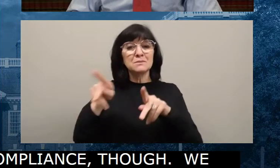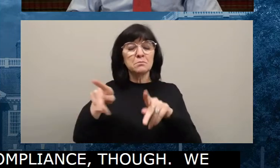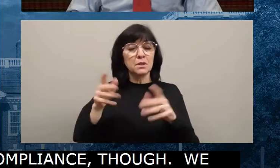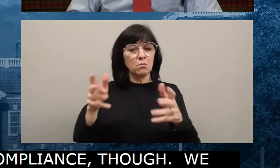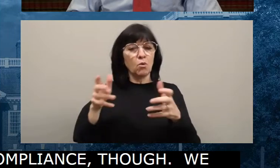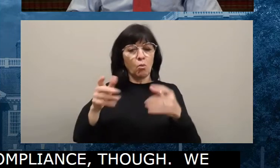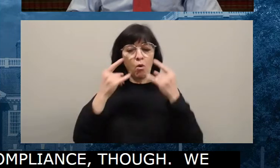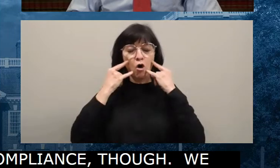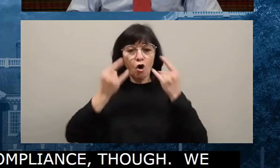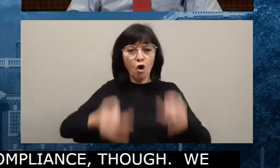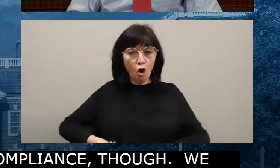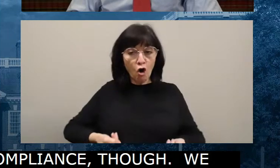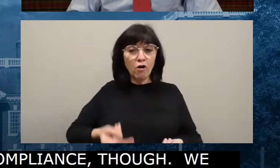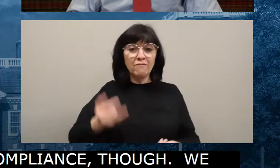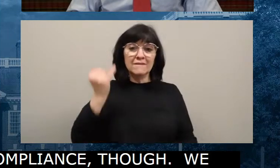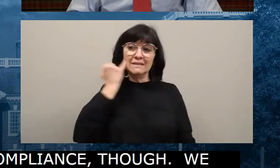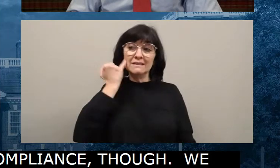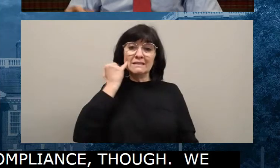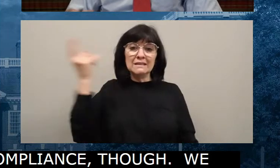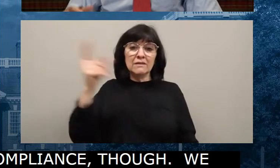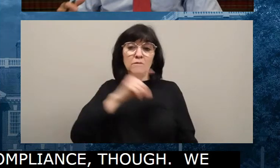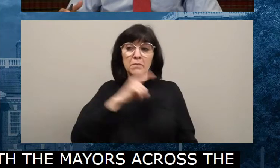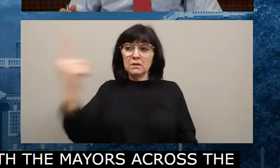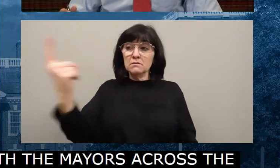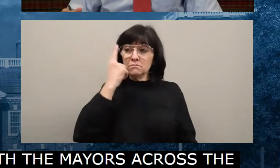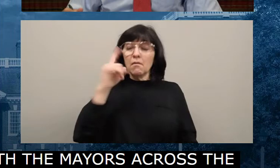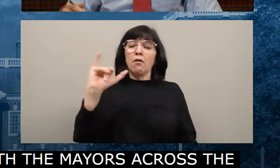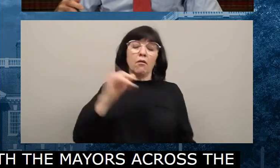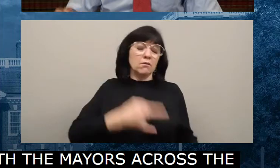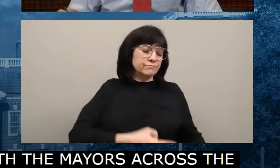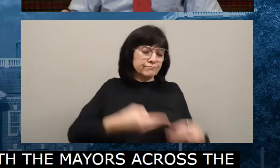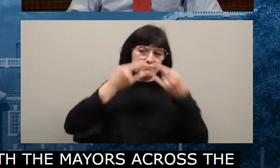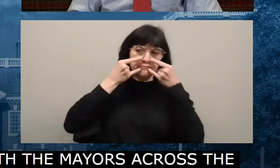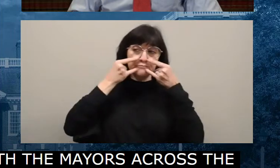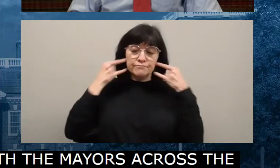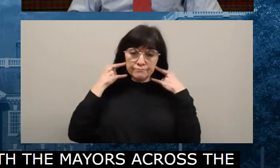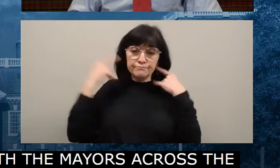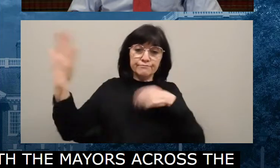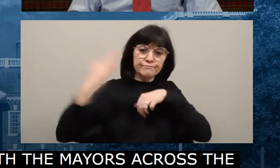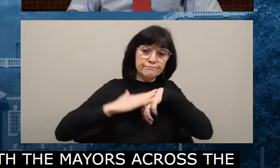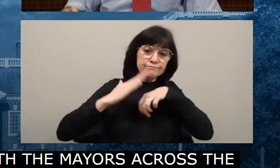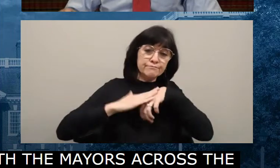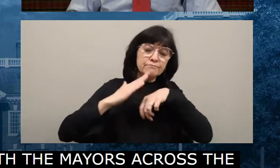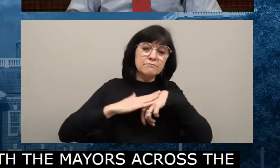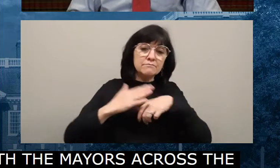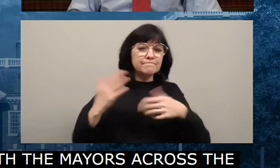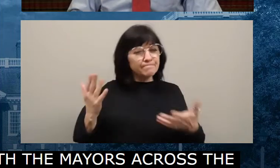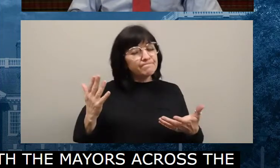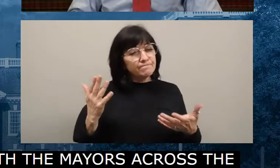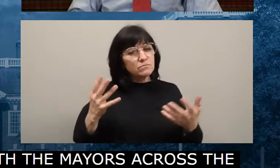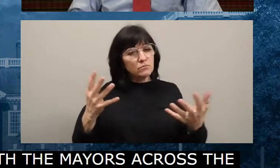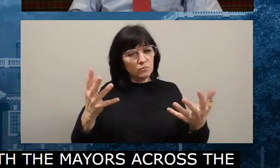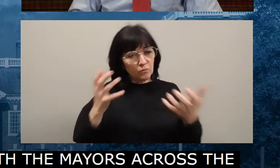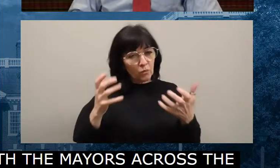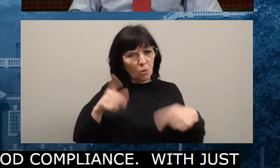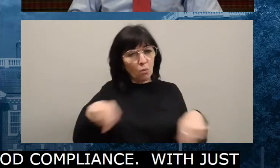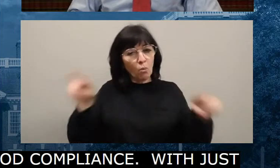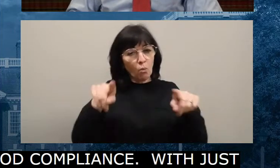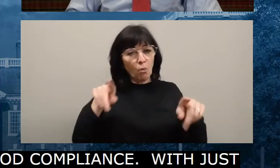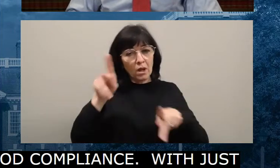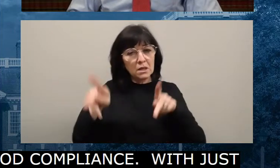by local town police officers. And so we just encourage people to continue to follow the mask mandate, particularly when you're